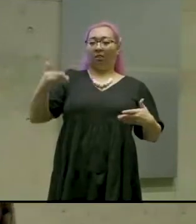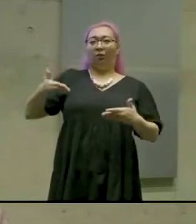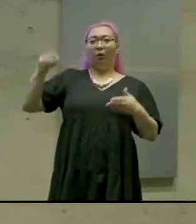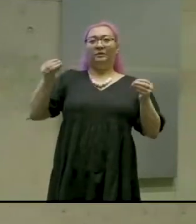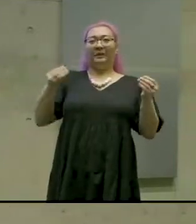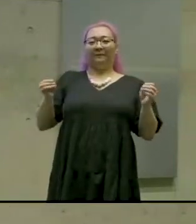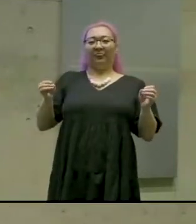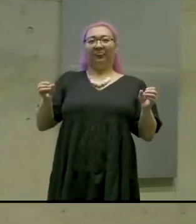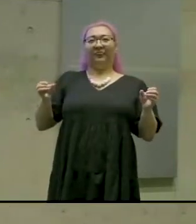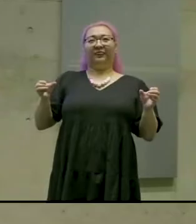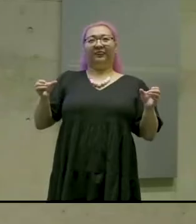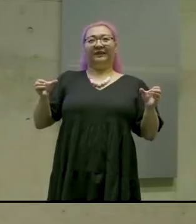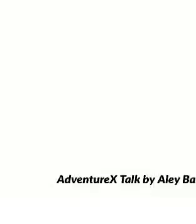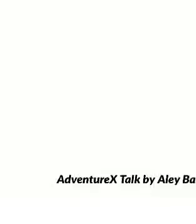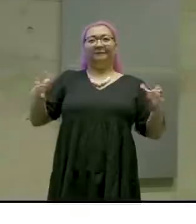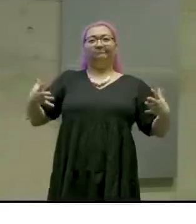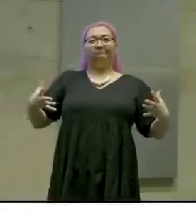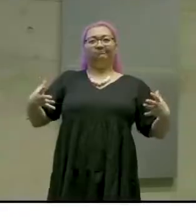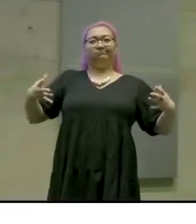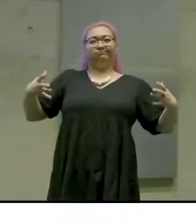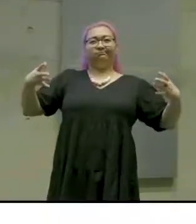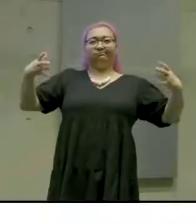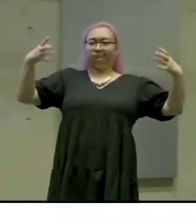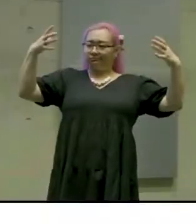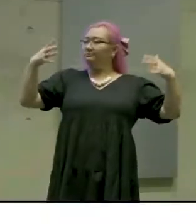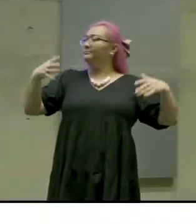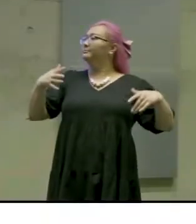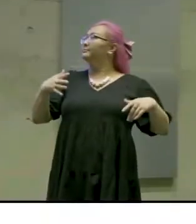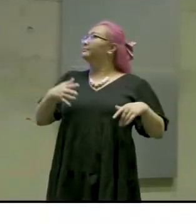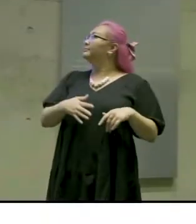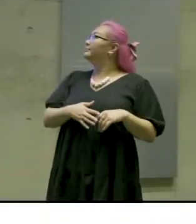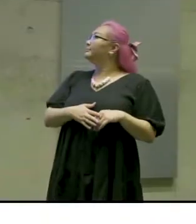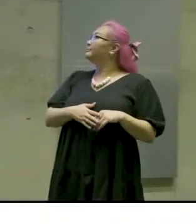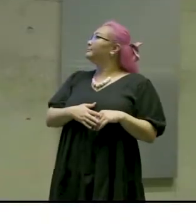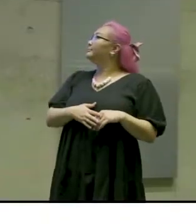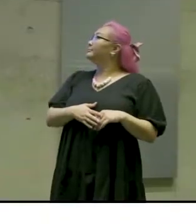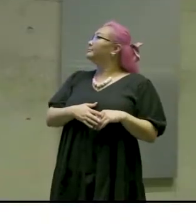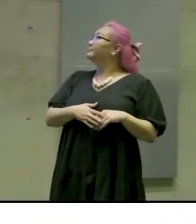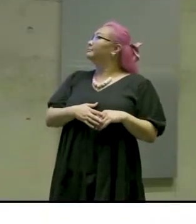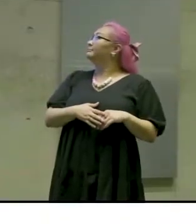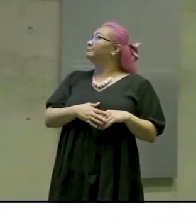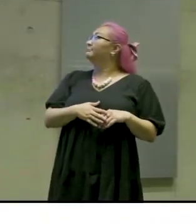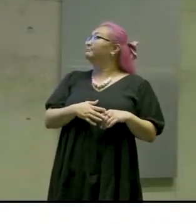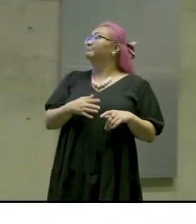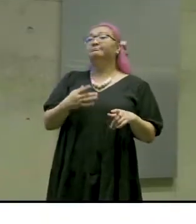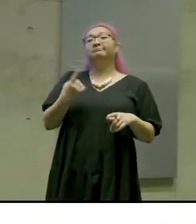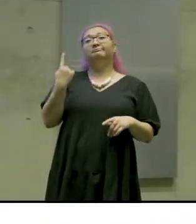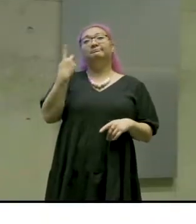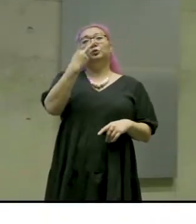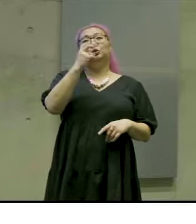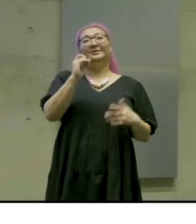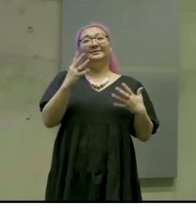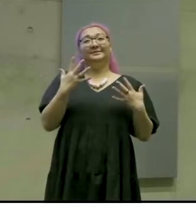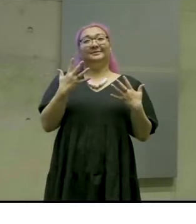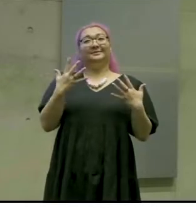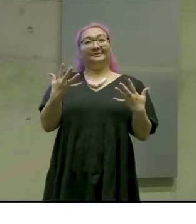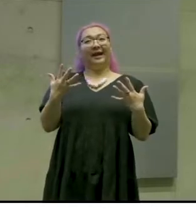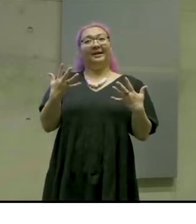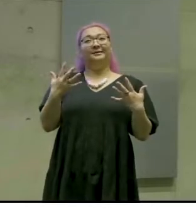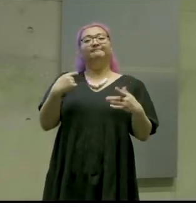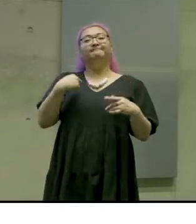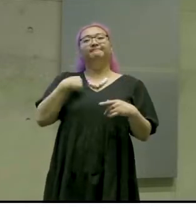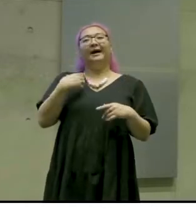that also, like these walls grew even bigger. In 2010, I was subject to a high school